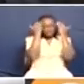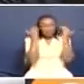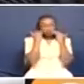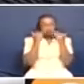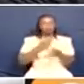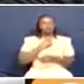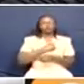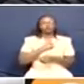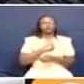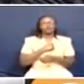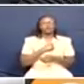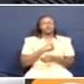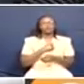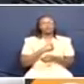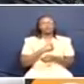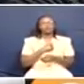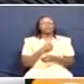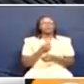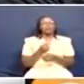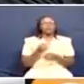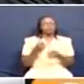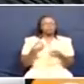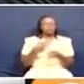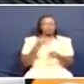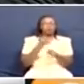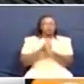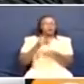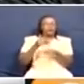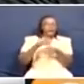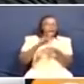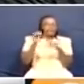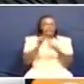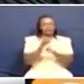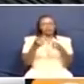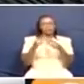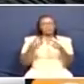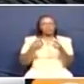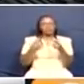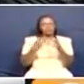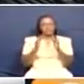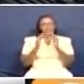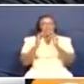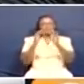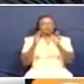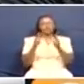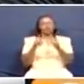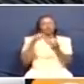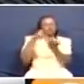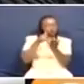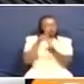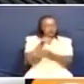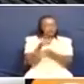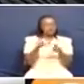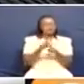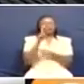was not able to do this earlier, although I'd written an email, to include that as one of the